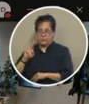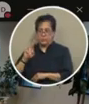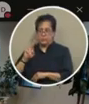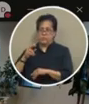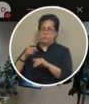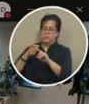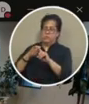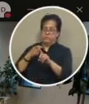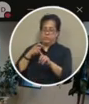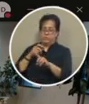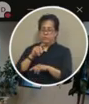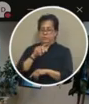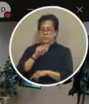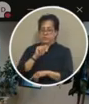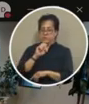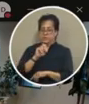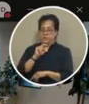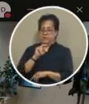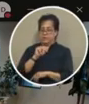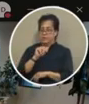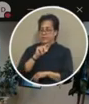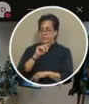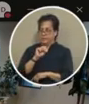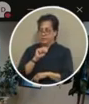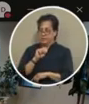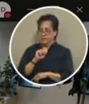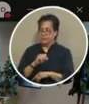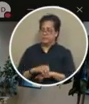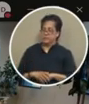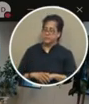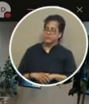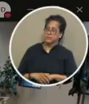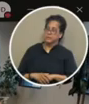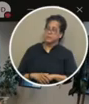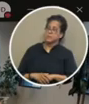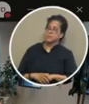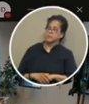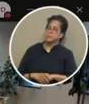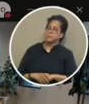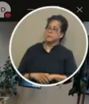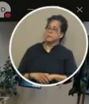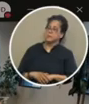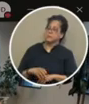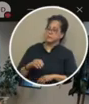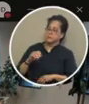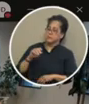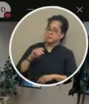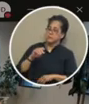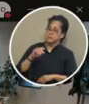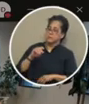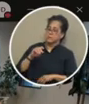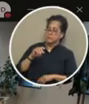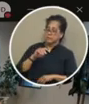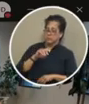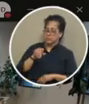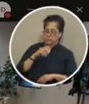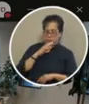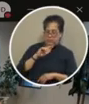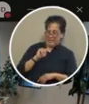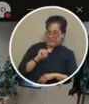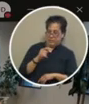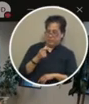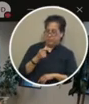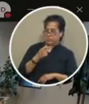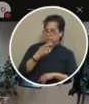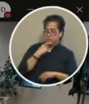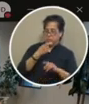these tenants. When we present, you mean the renter from the landlord?